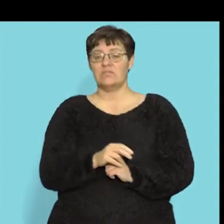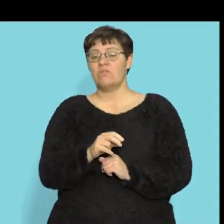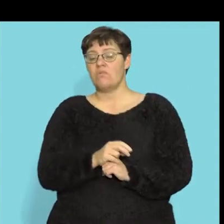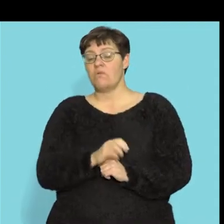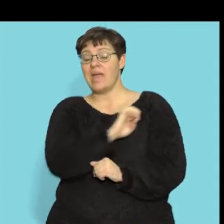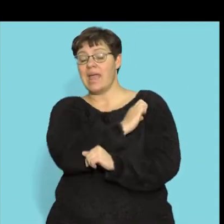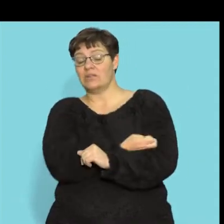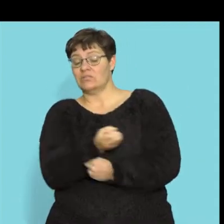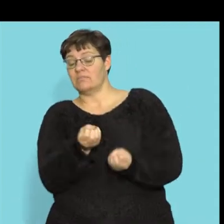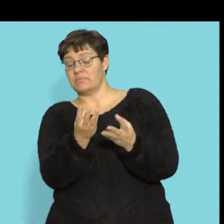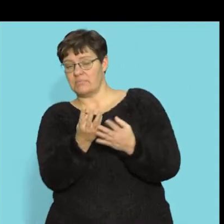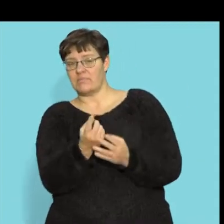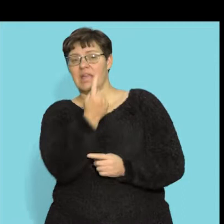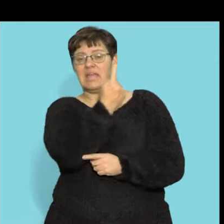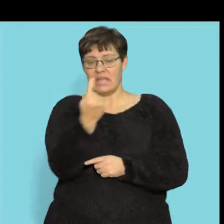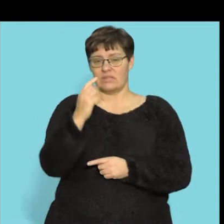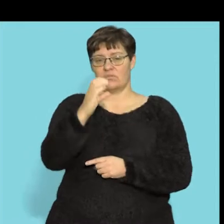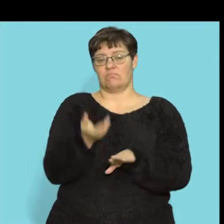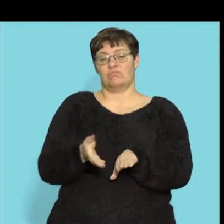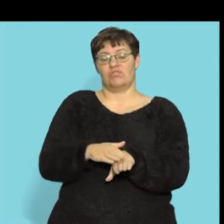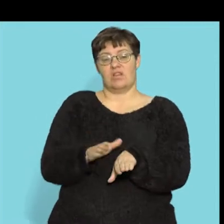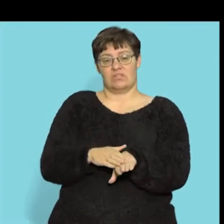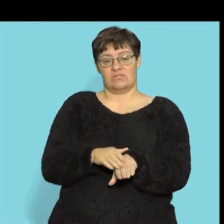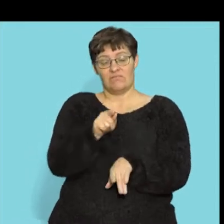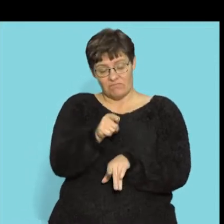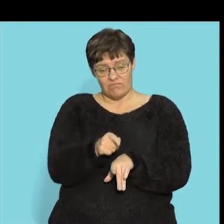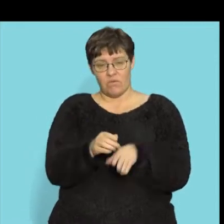the battery provides energy for every coulomb of